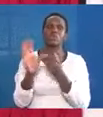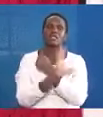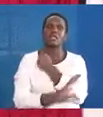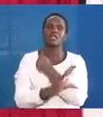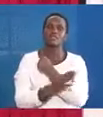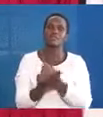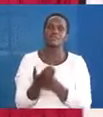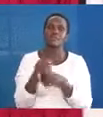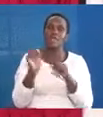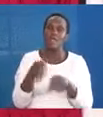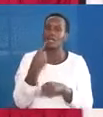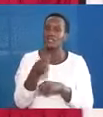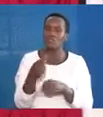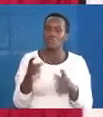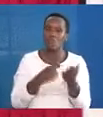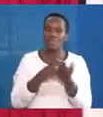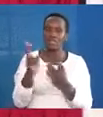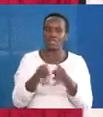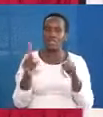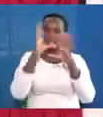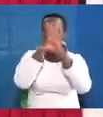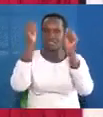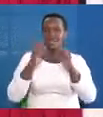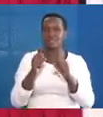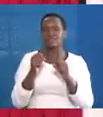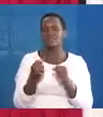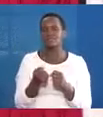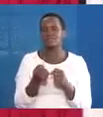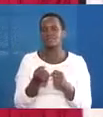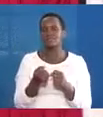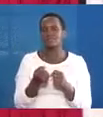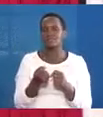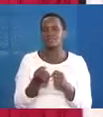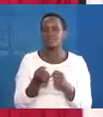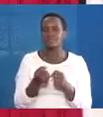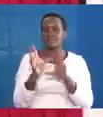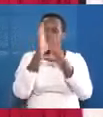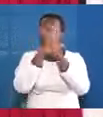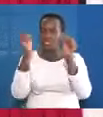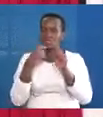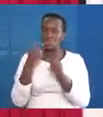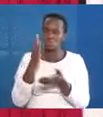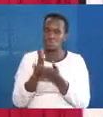I can tell you honestly, as your president, who consumes first-hand information